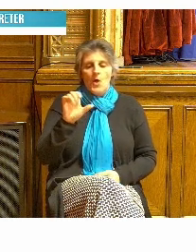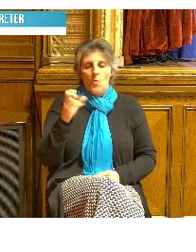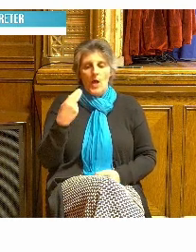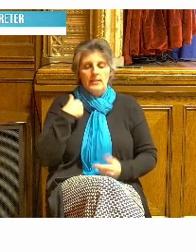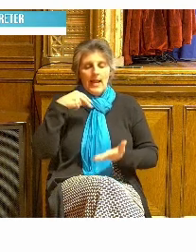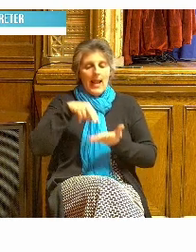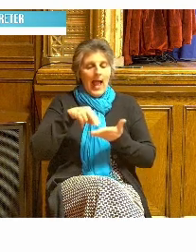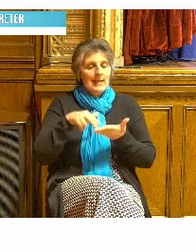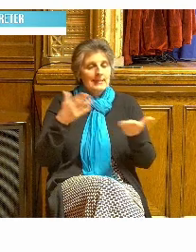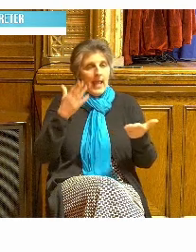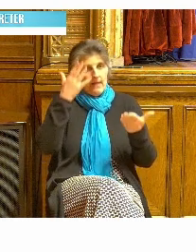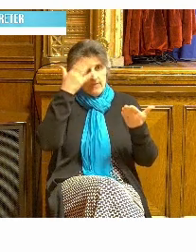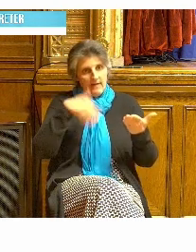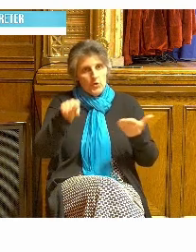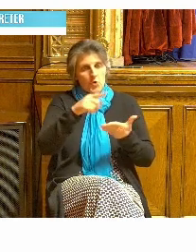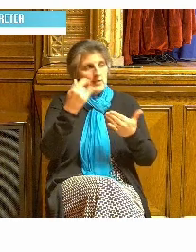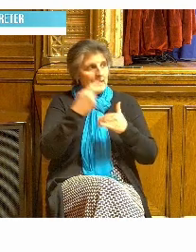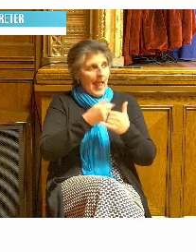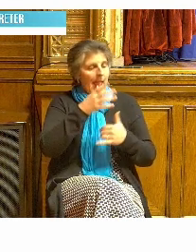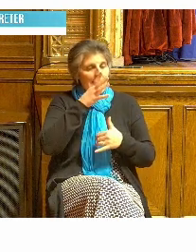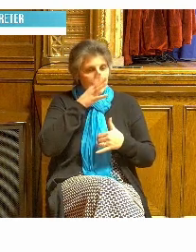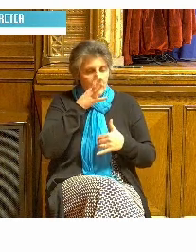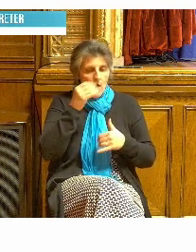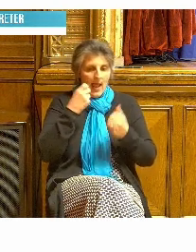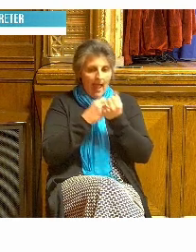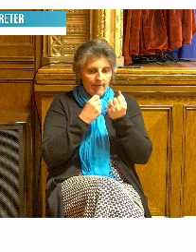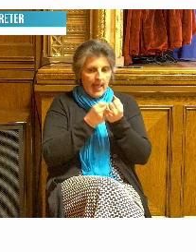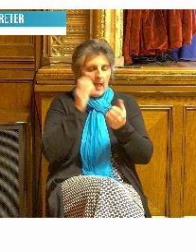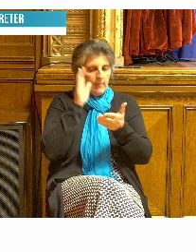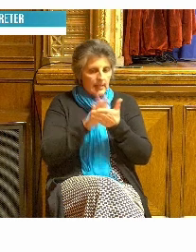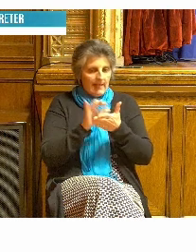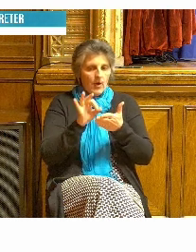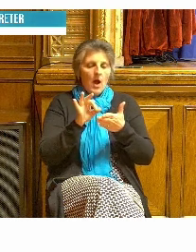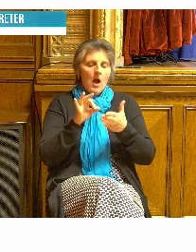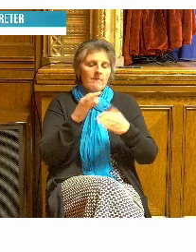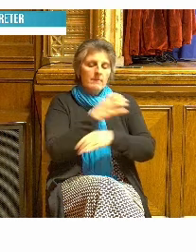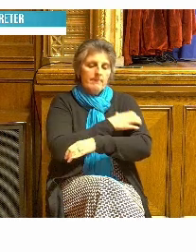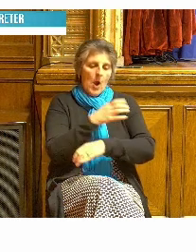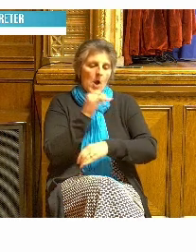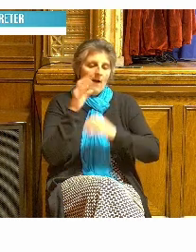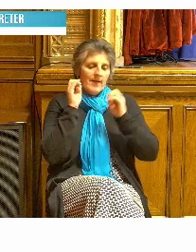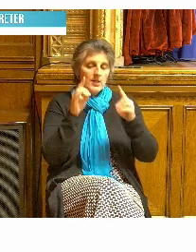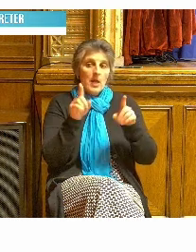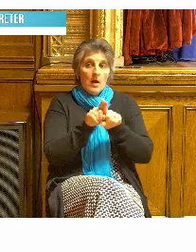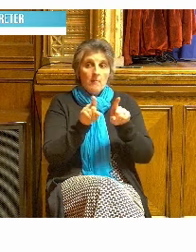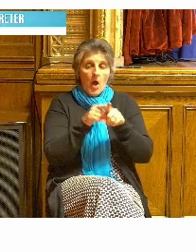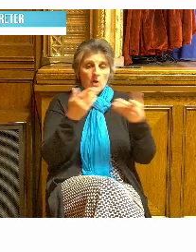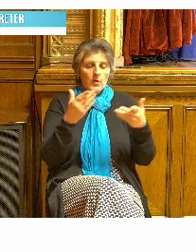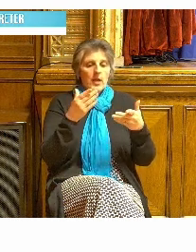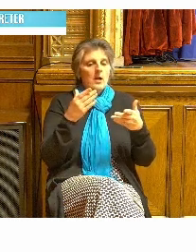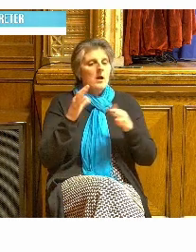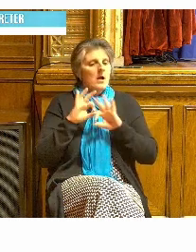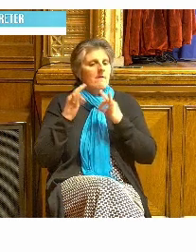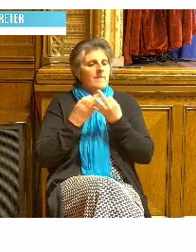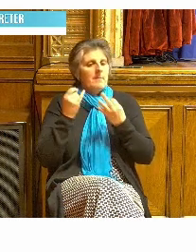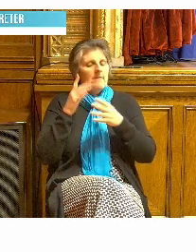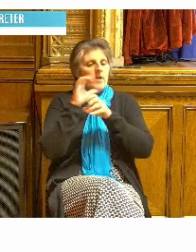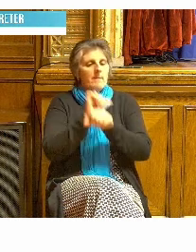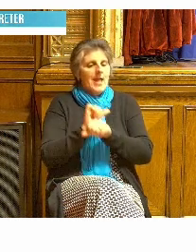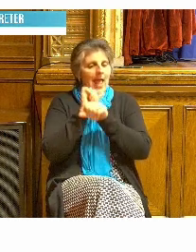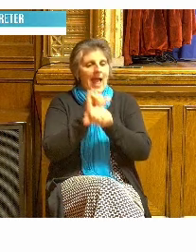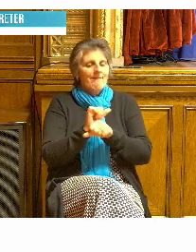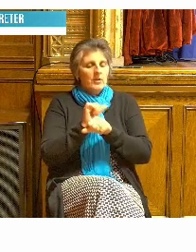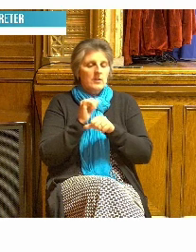stand before you today as a parent, an advocate, and a believer in the power of education. But I'm also here as a descendant of enslaved